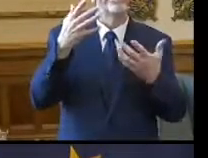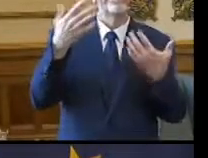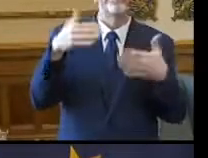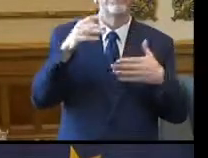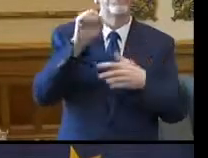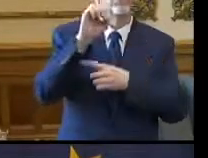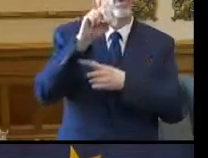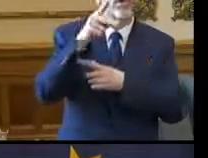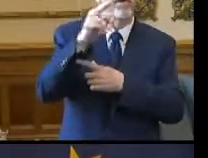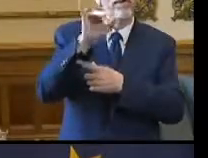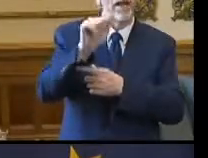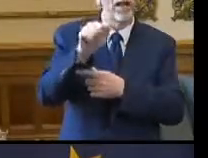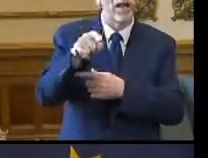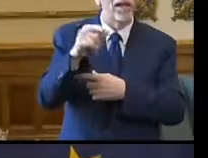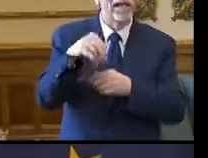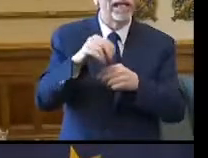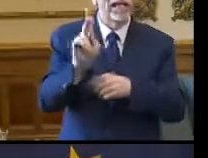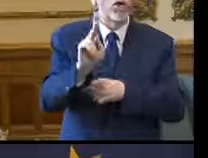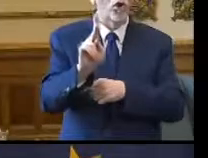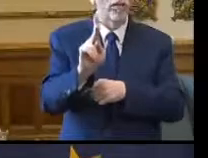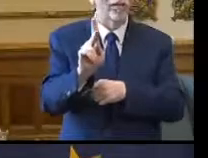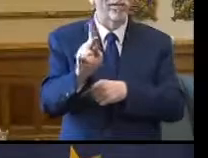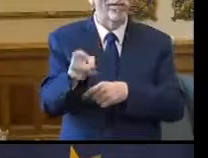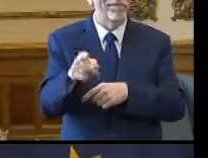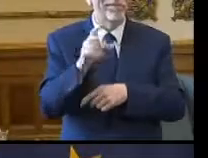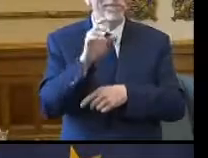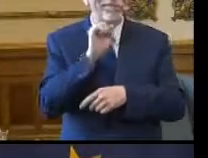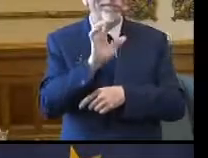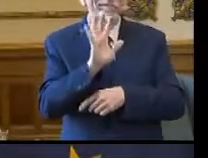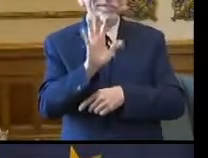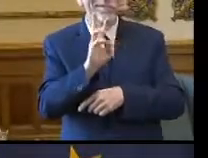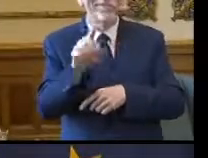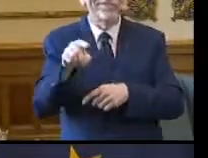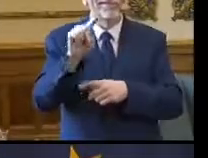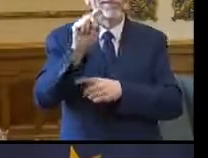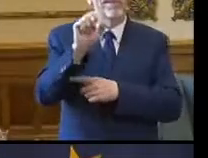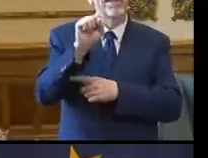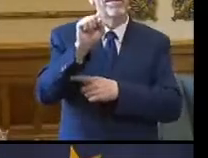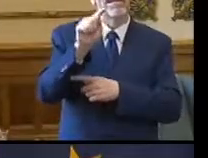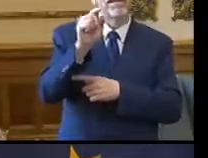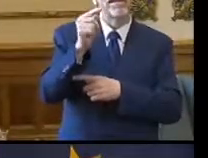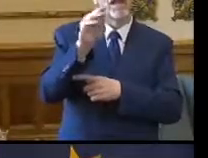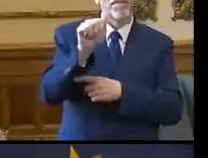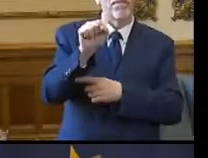facilities? Were they okay enough they could just go home and be quarantined? And people are also talking about